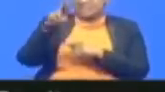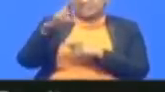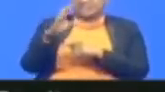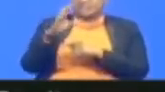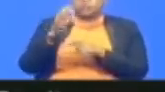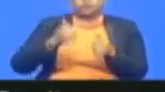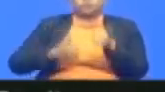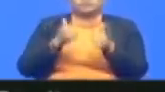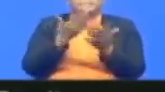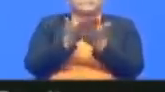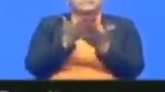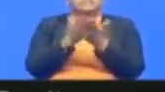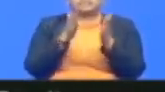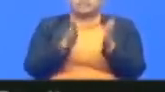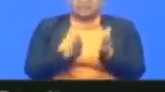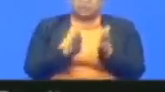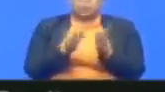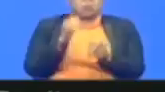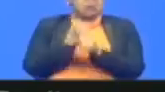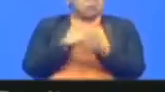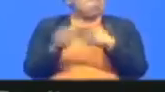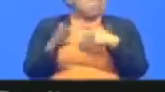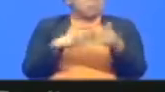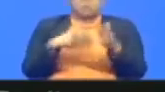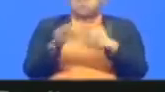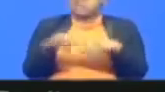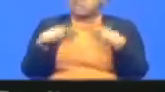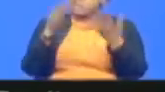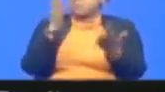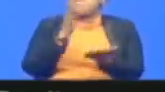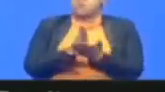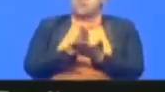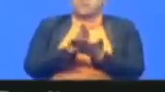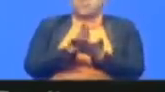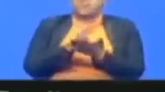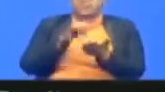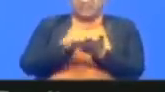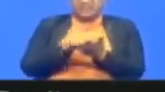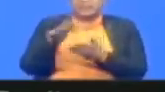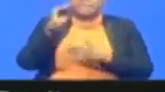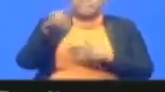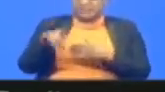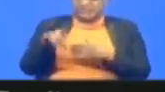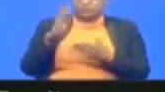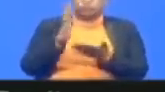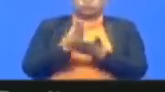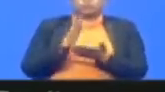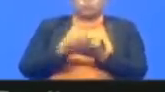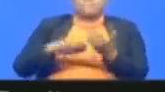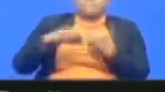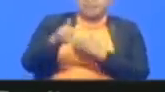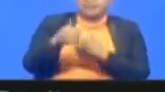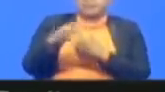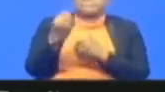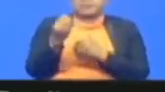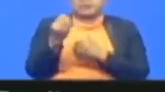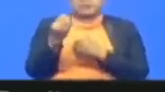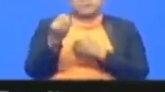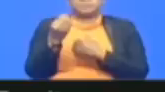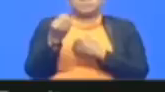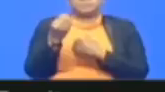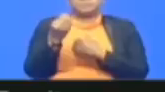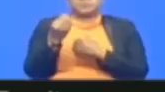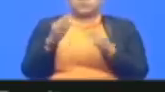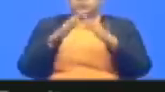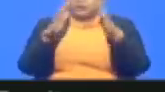is the petitioner, were done without providing proof and facts that the MPs were indeed paid money in the form of